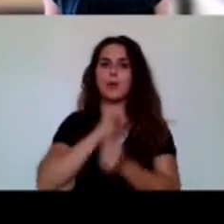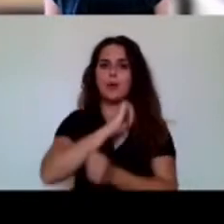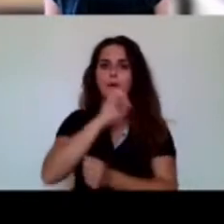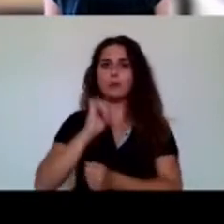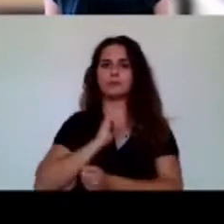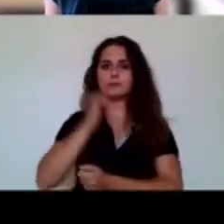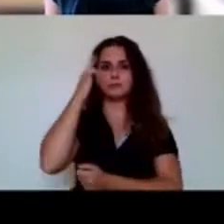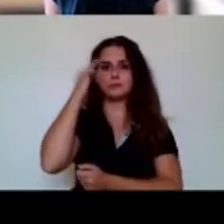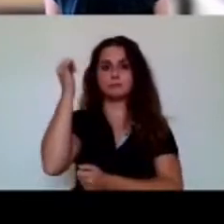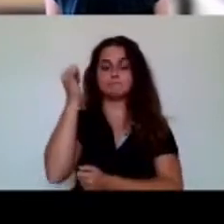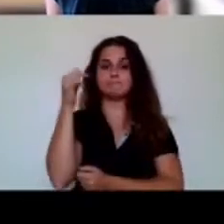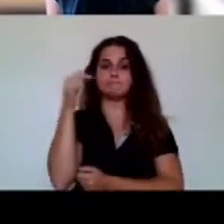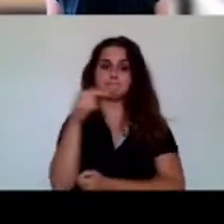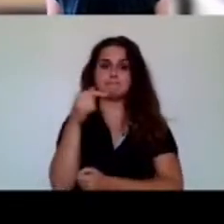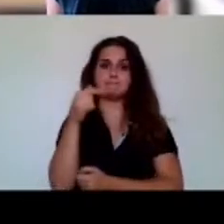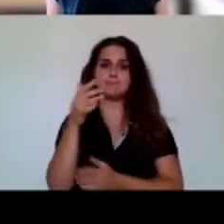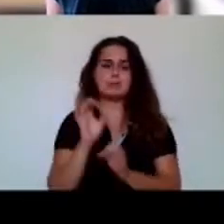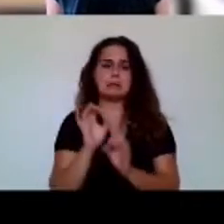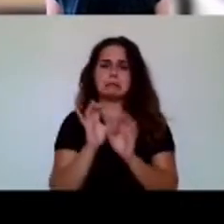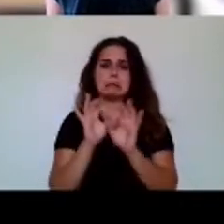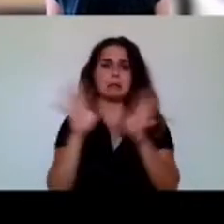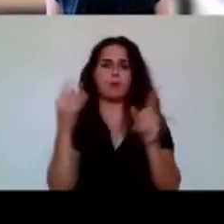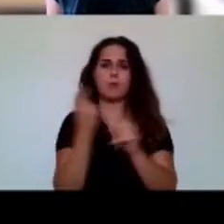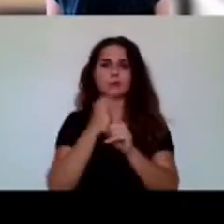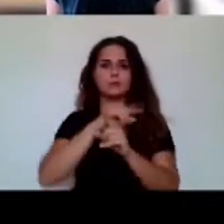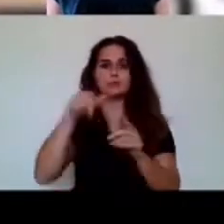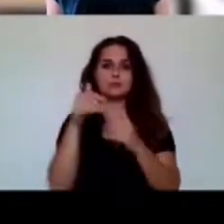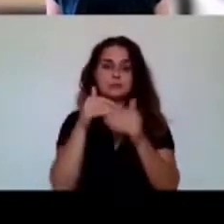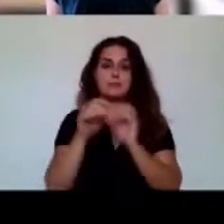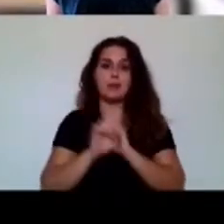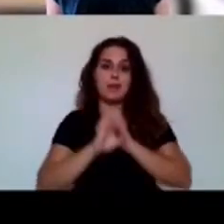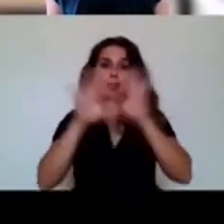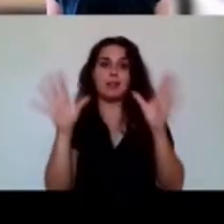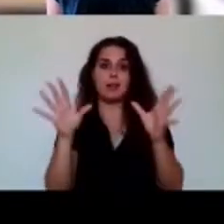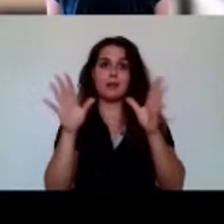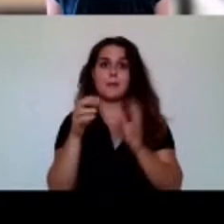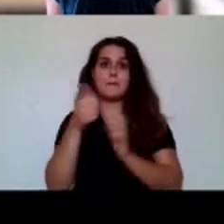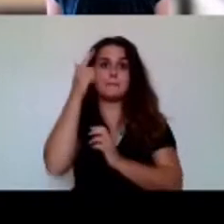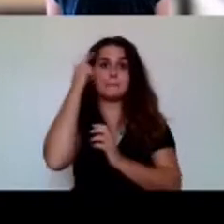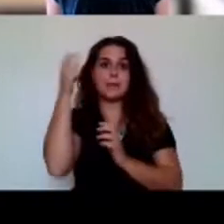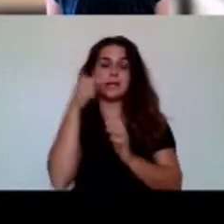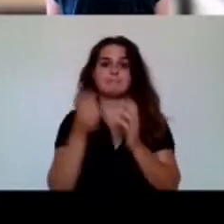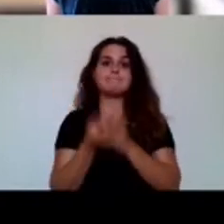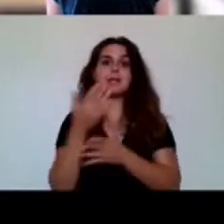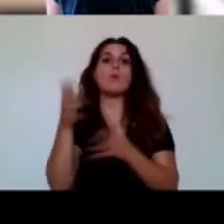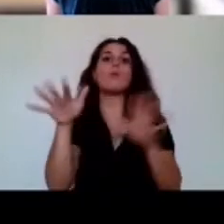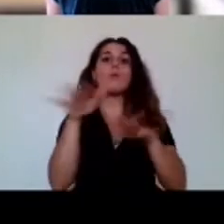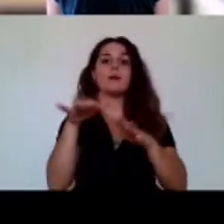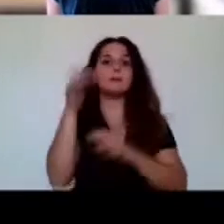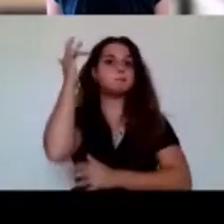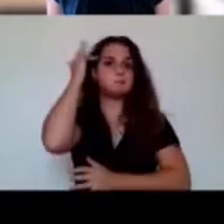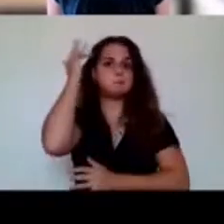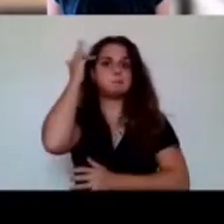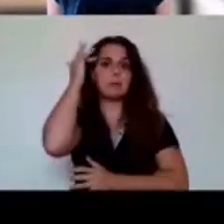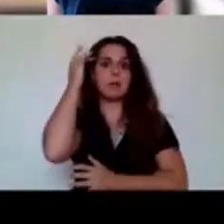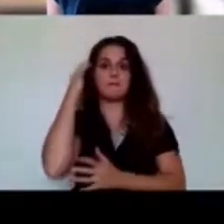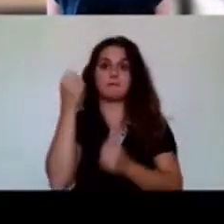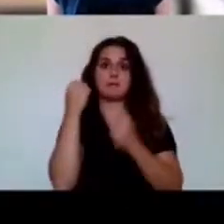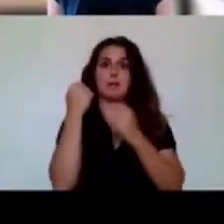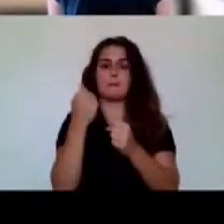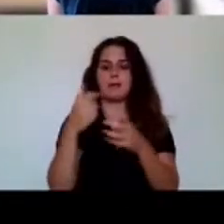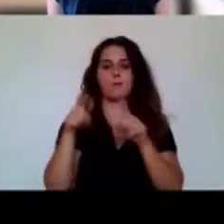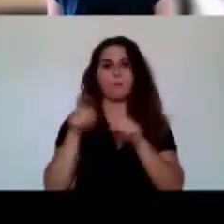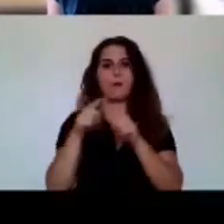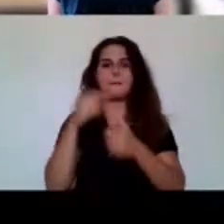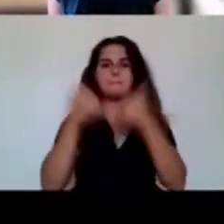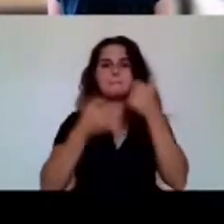biases. So just like everything we do, of course, bias comes from our brains. Our brains are powerful learning machines